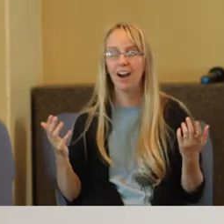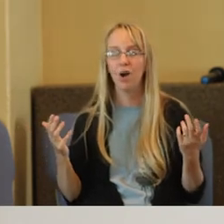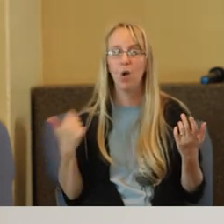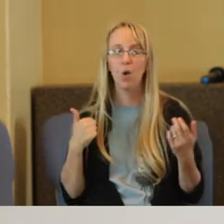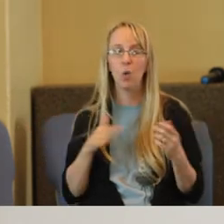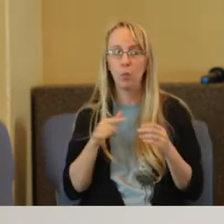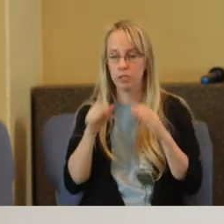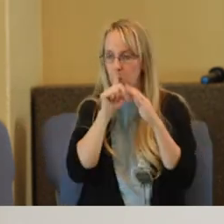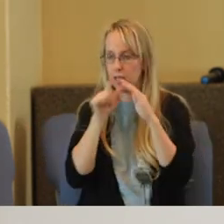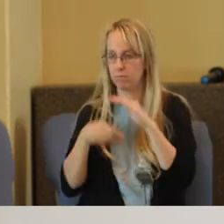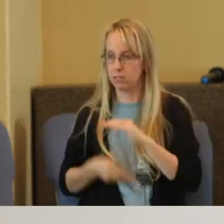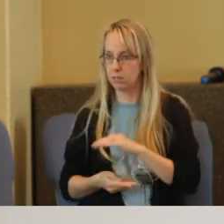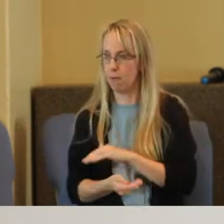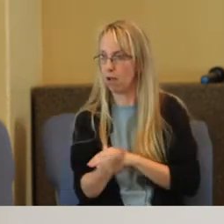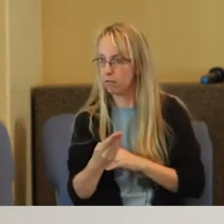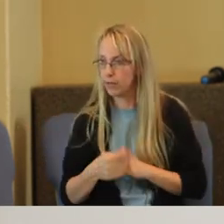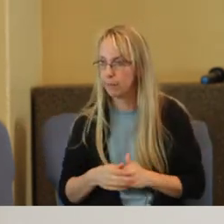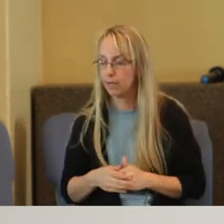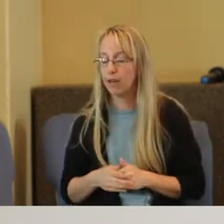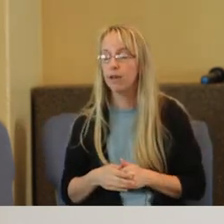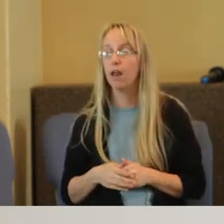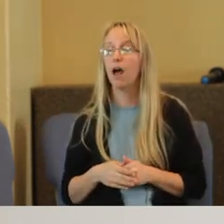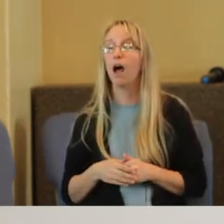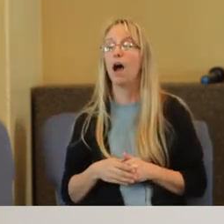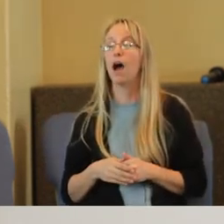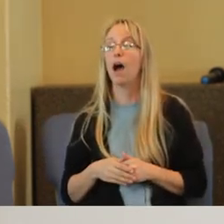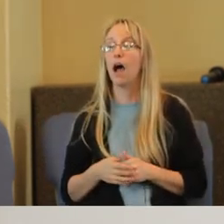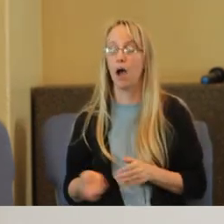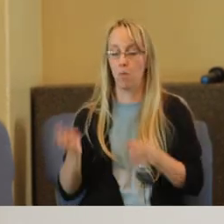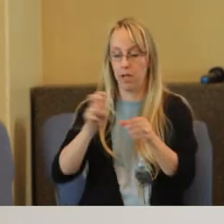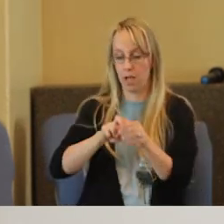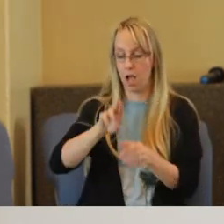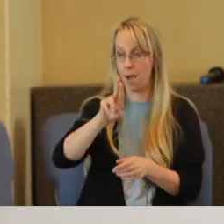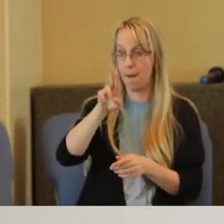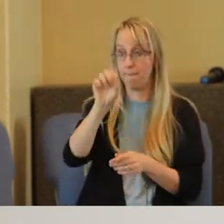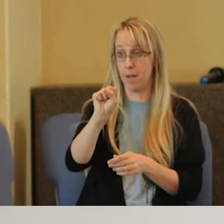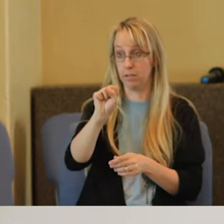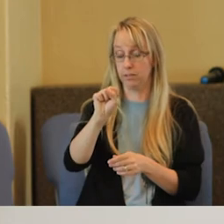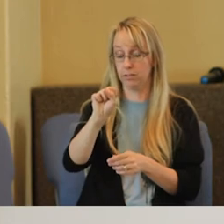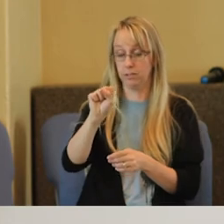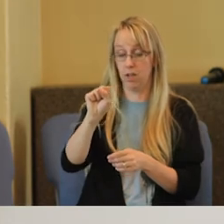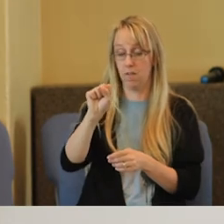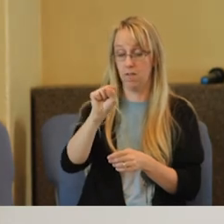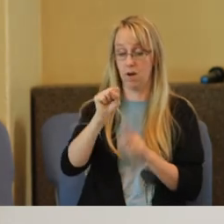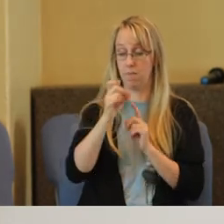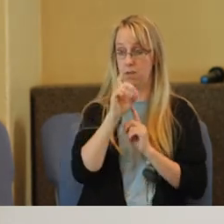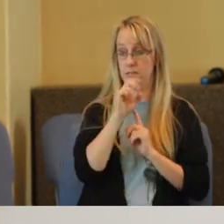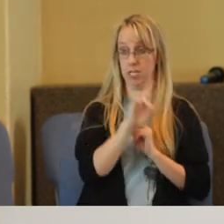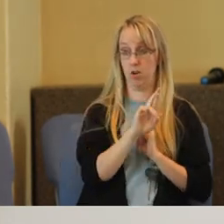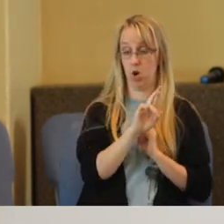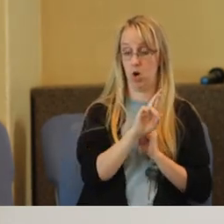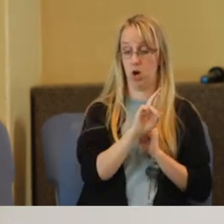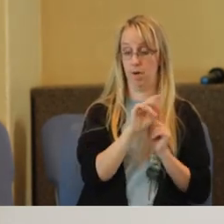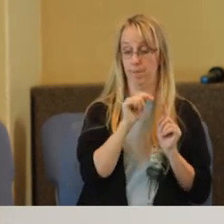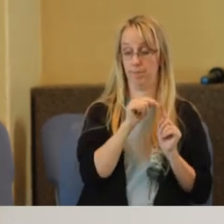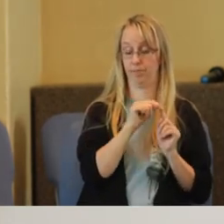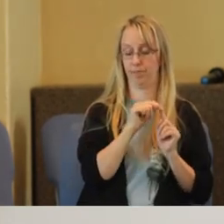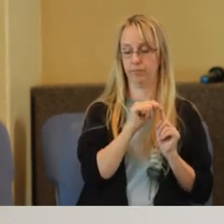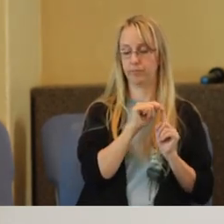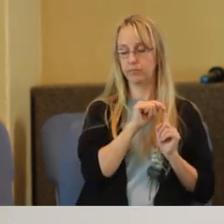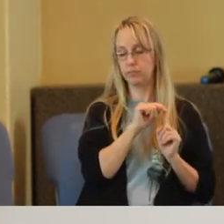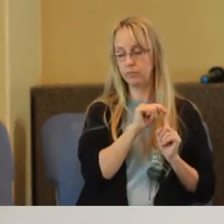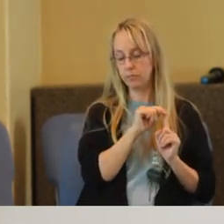them in, and we took a bus from the DR to Cap-Haitien, Haiti,